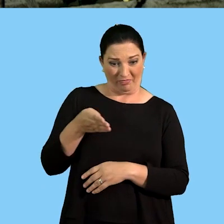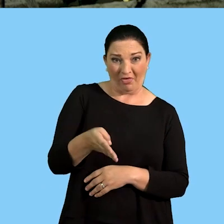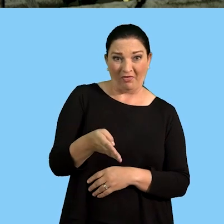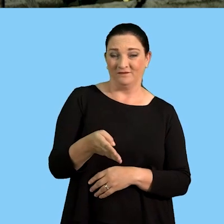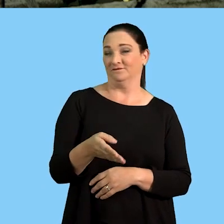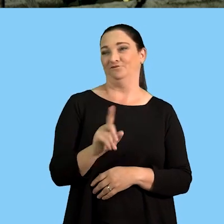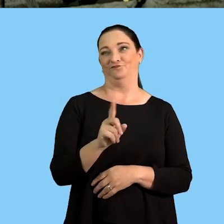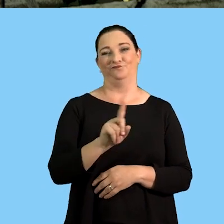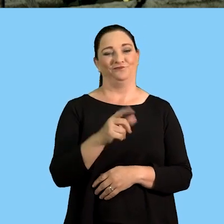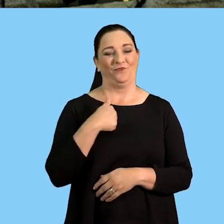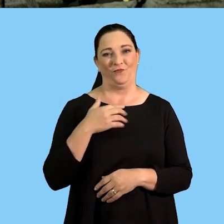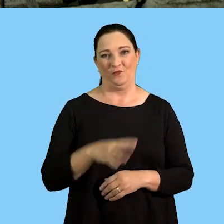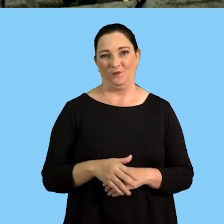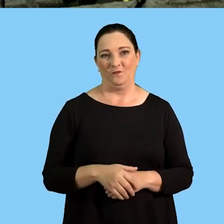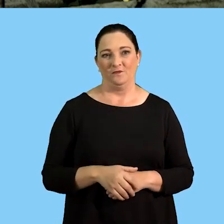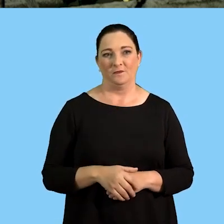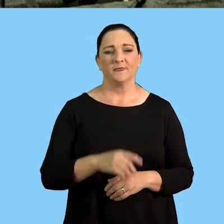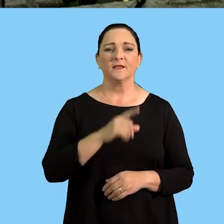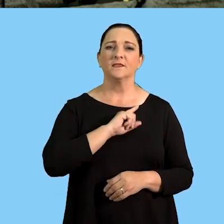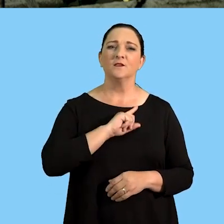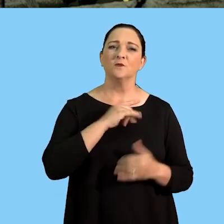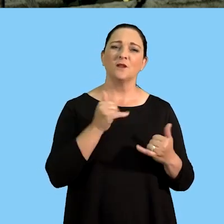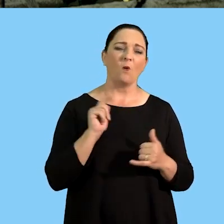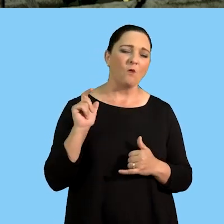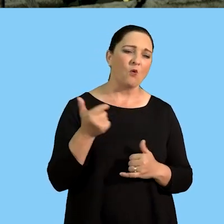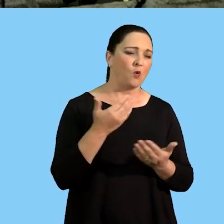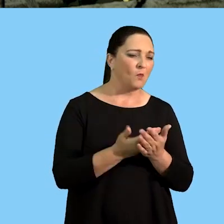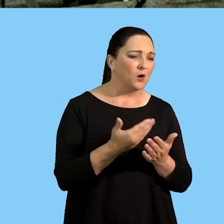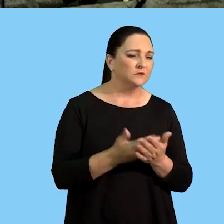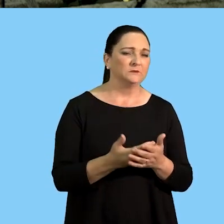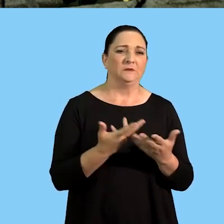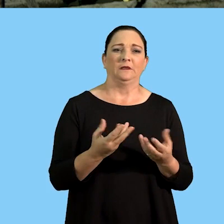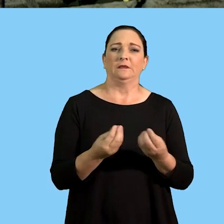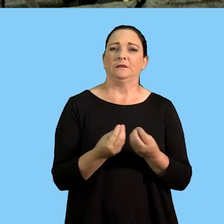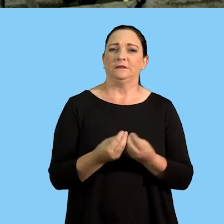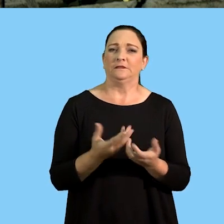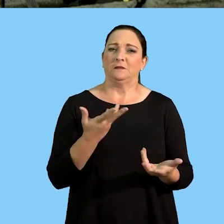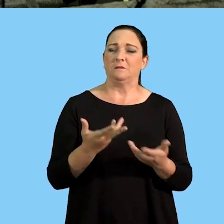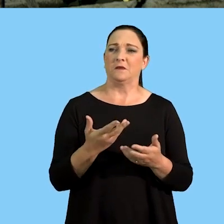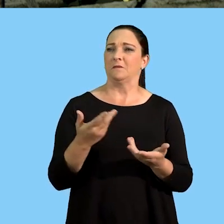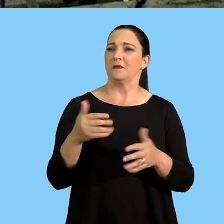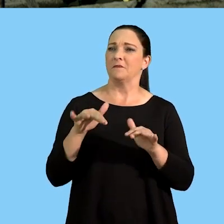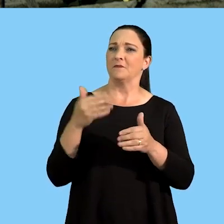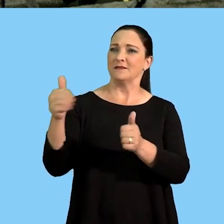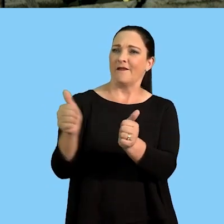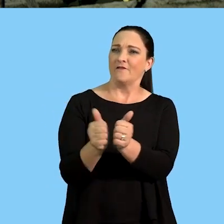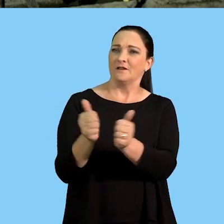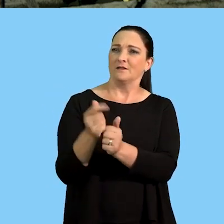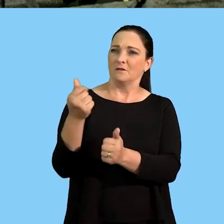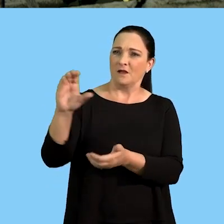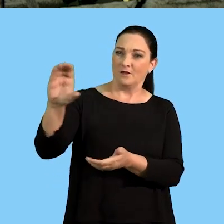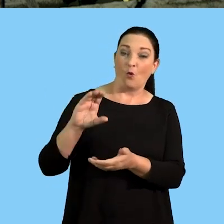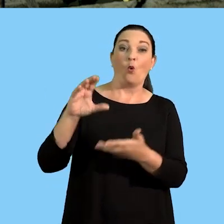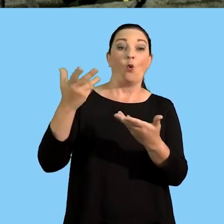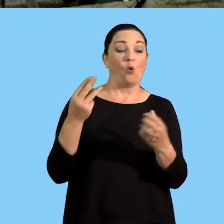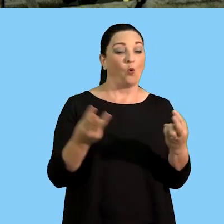not managing safety properly are going to lose all the possible skilled investors or employees